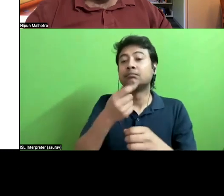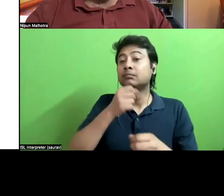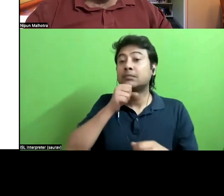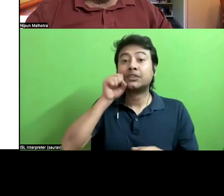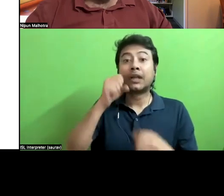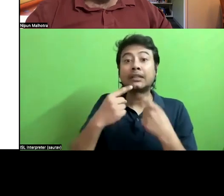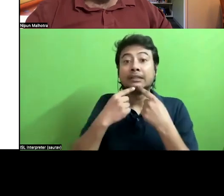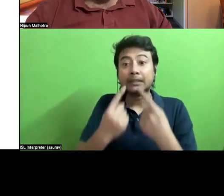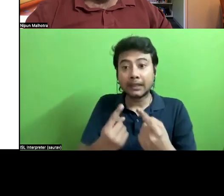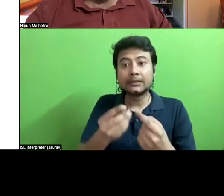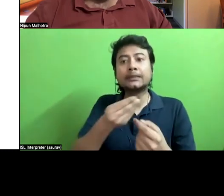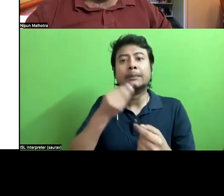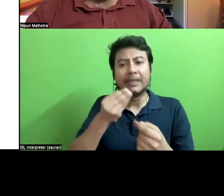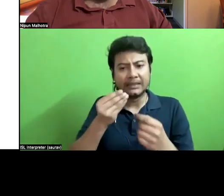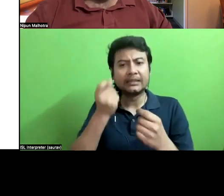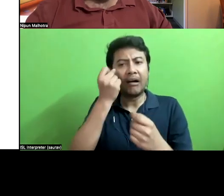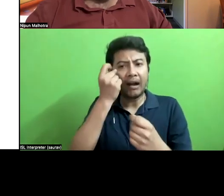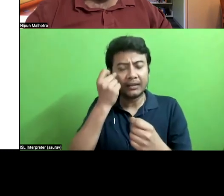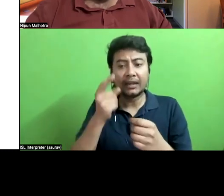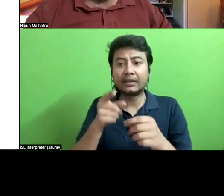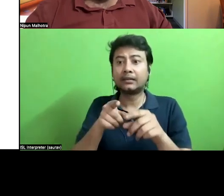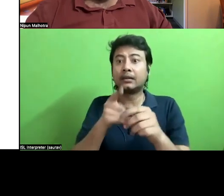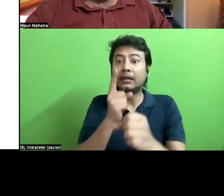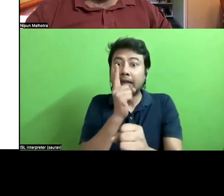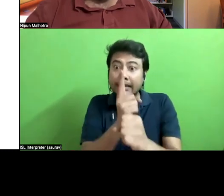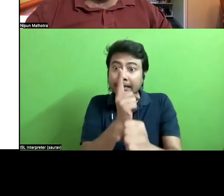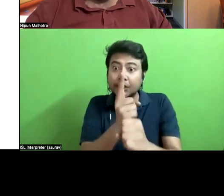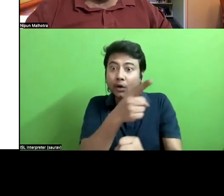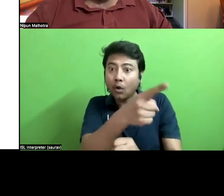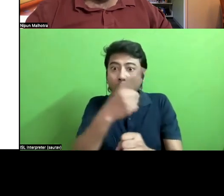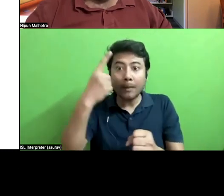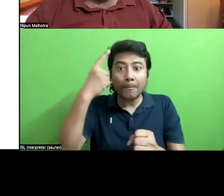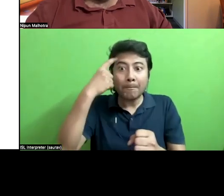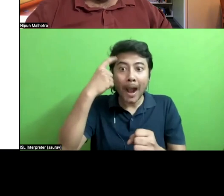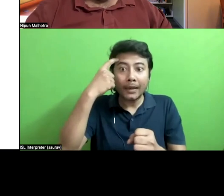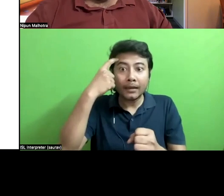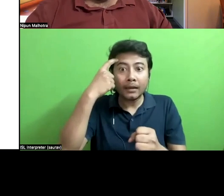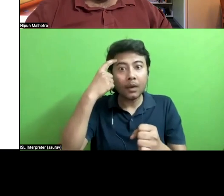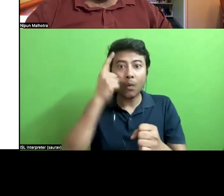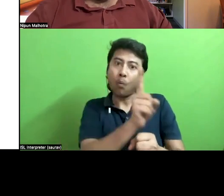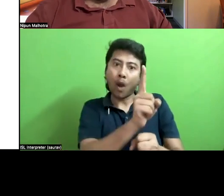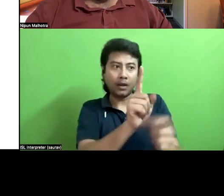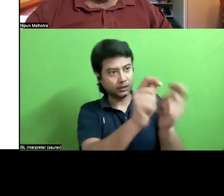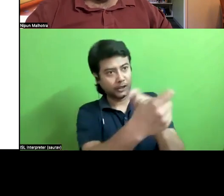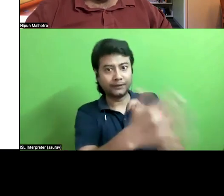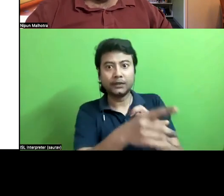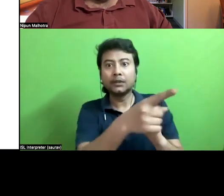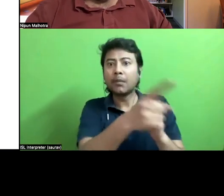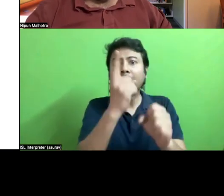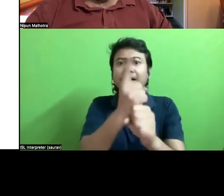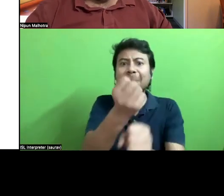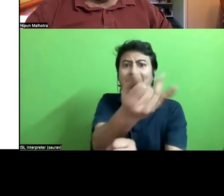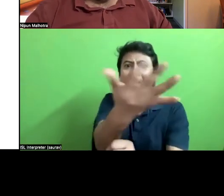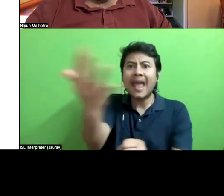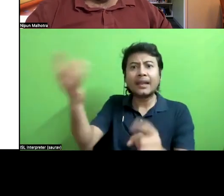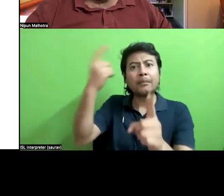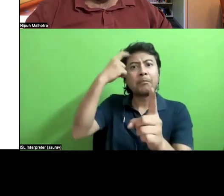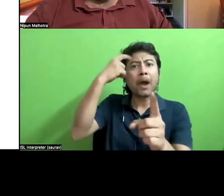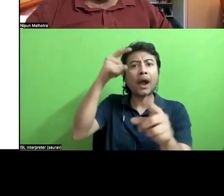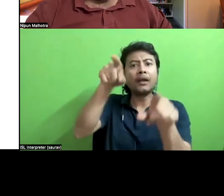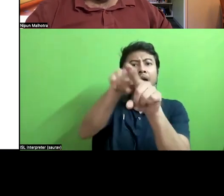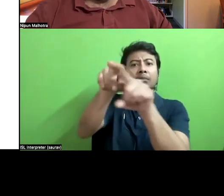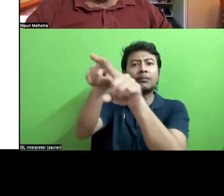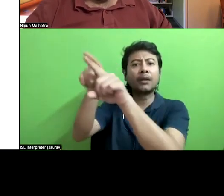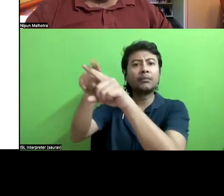or understanding that you should get promoted to the next class. These patterns don't go away. And so the solutioning has to be constantly